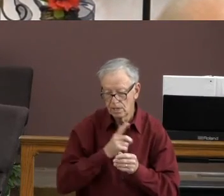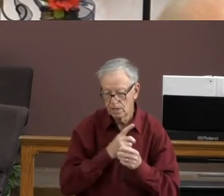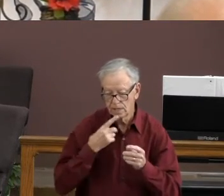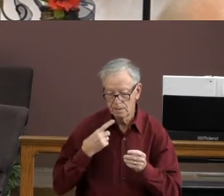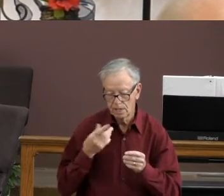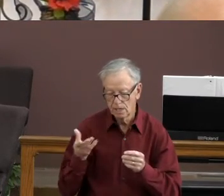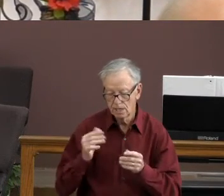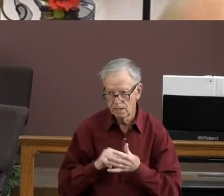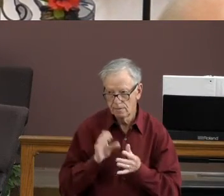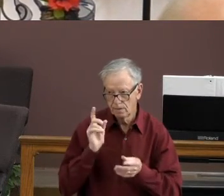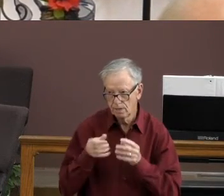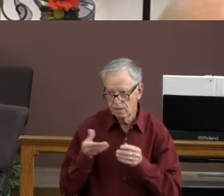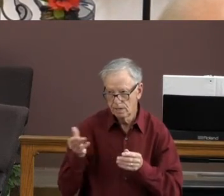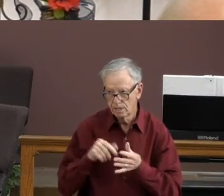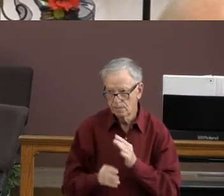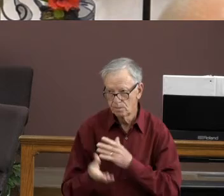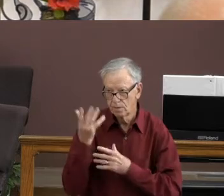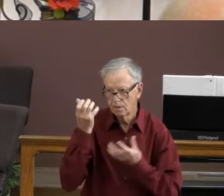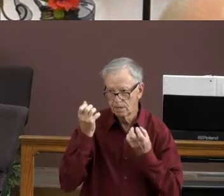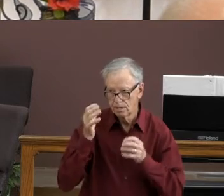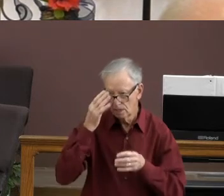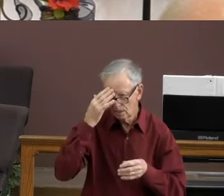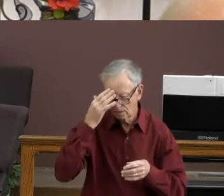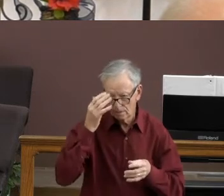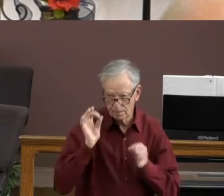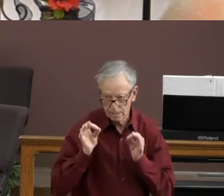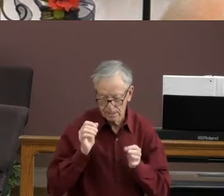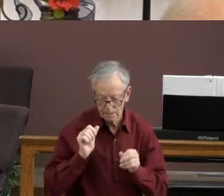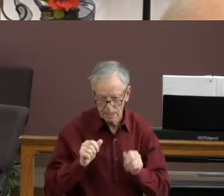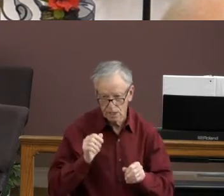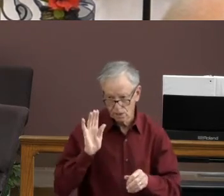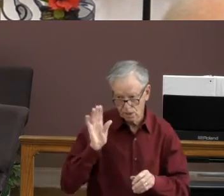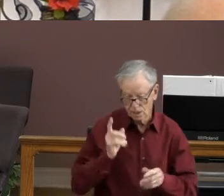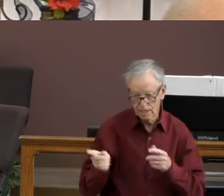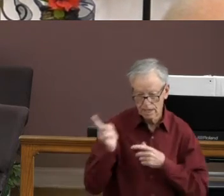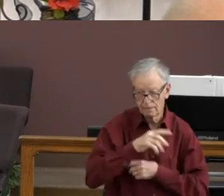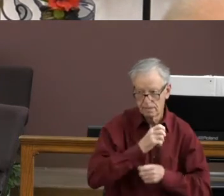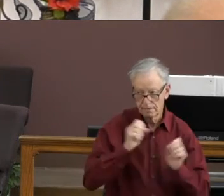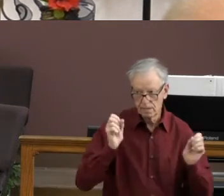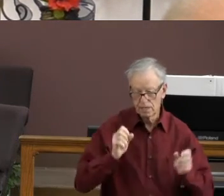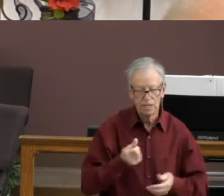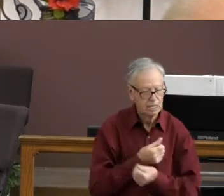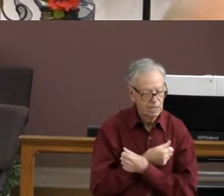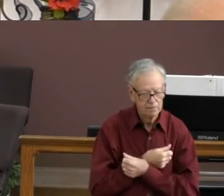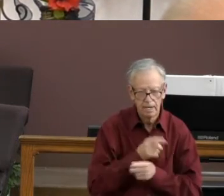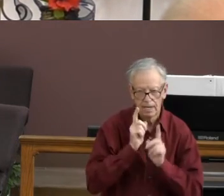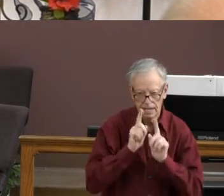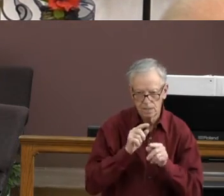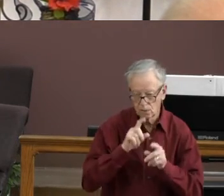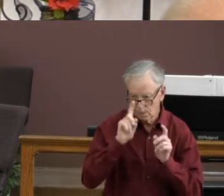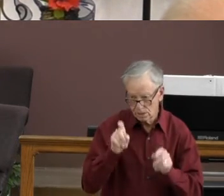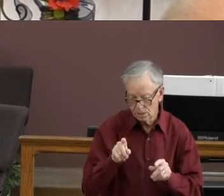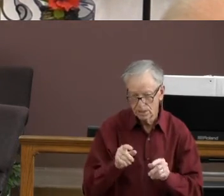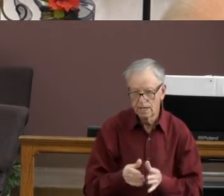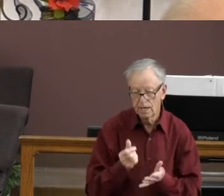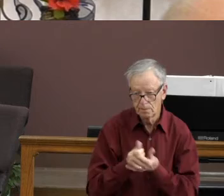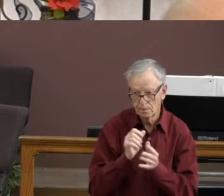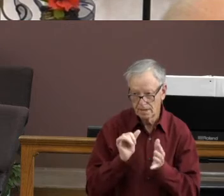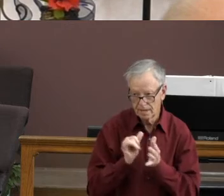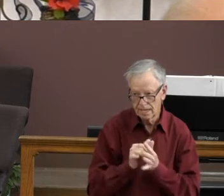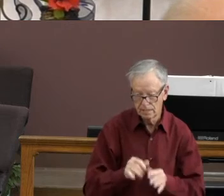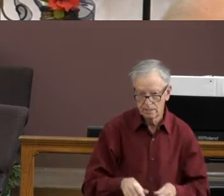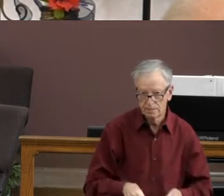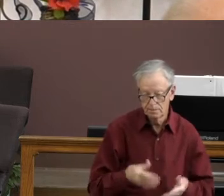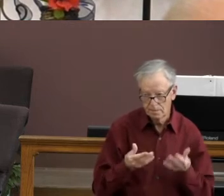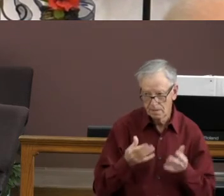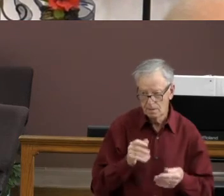If you're here this morning and you want to know if this can be your day of salvation, we would love to answer those questions and help you with that.